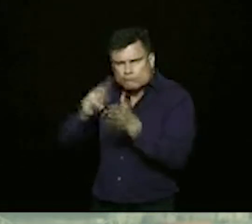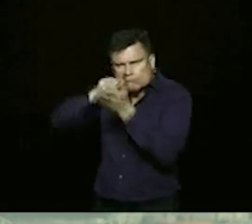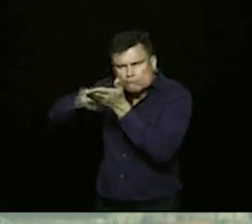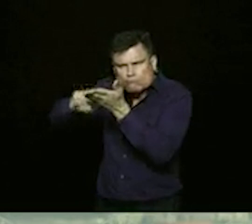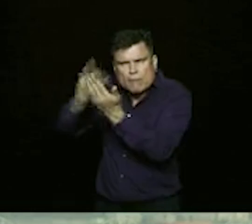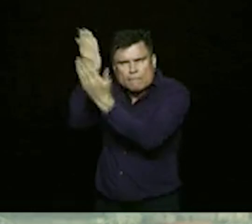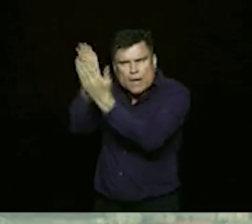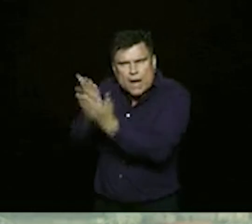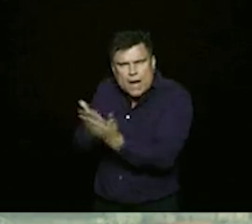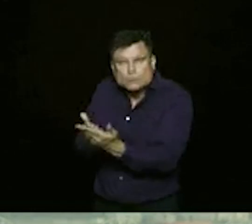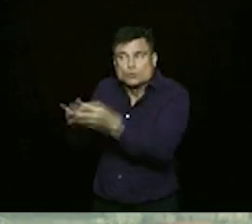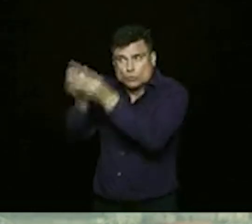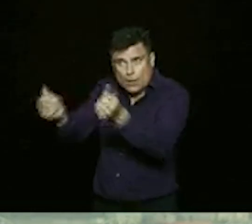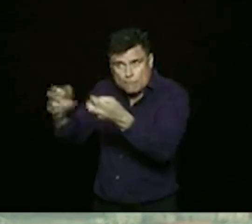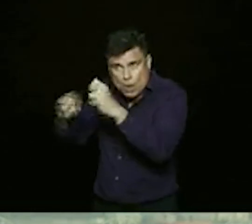Moira Whiten, Itaï.